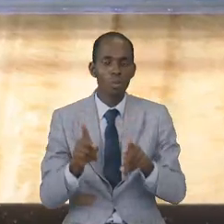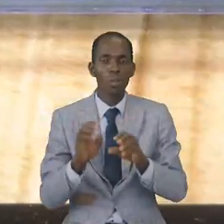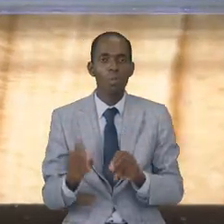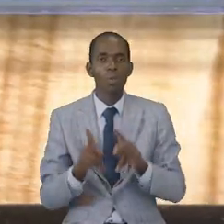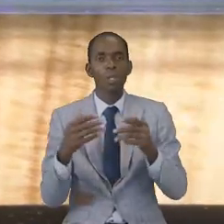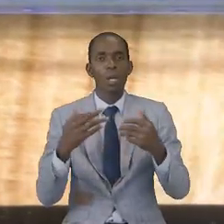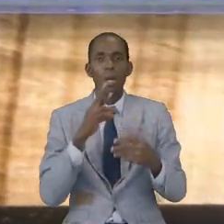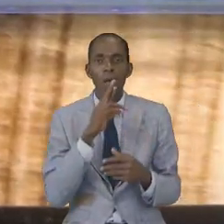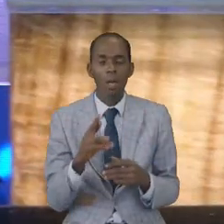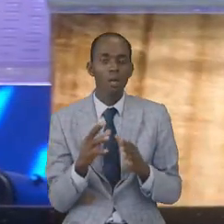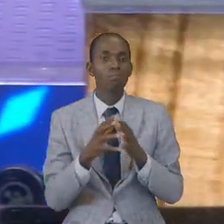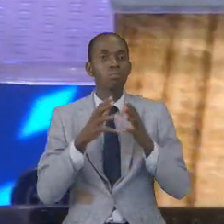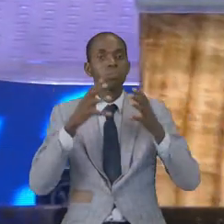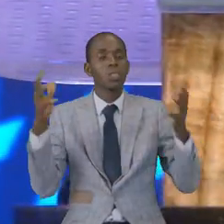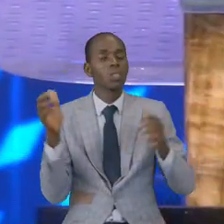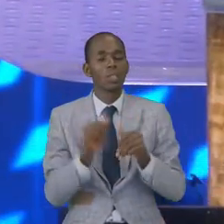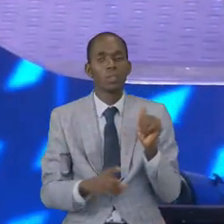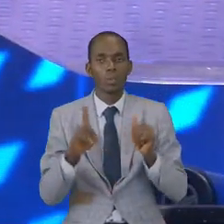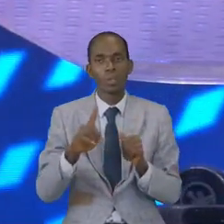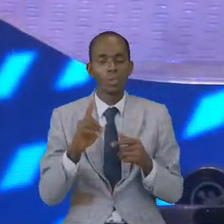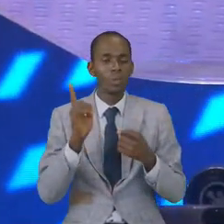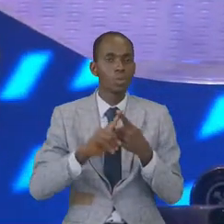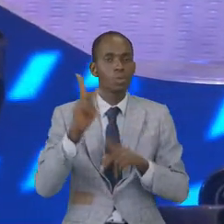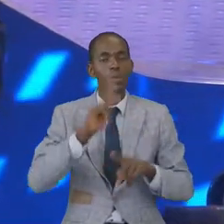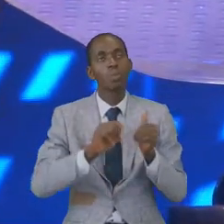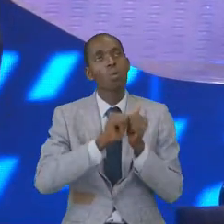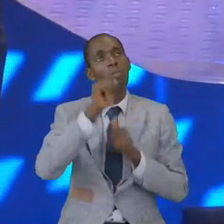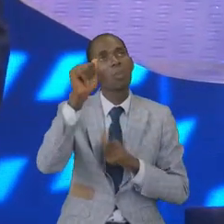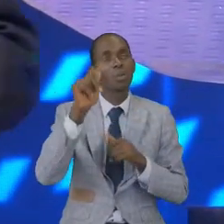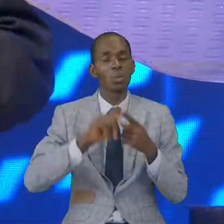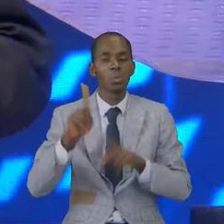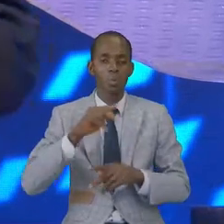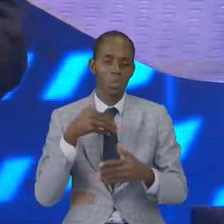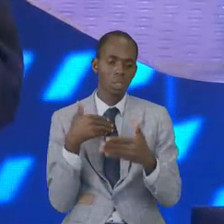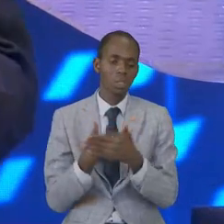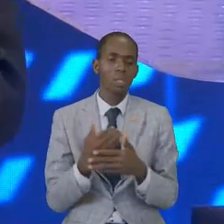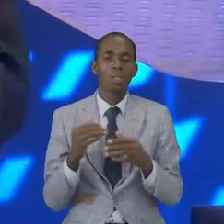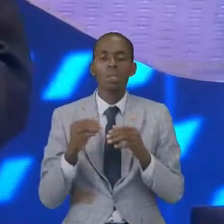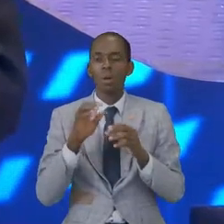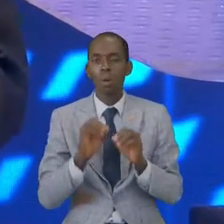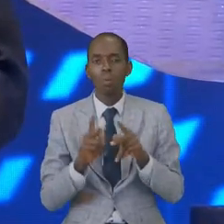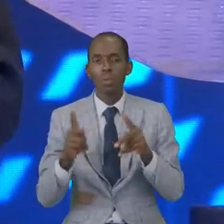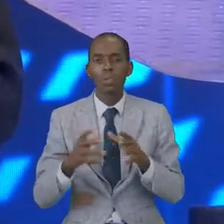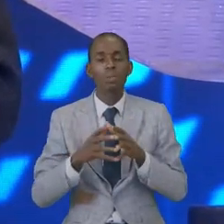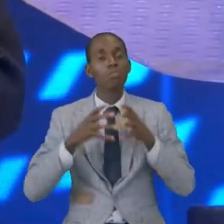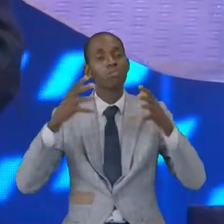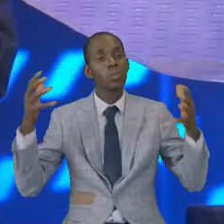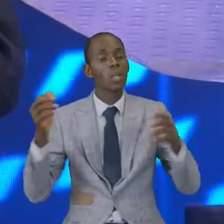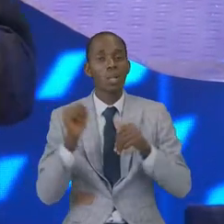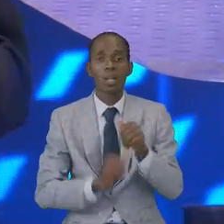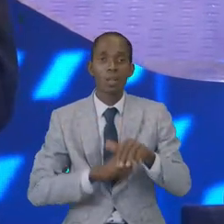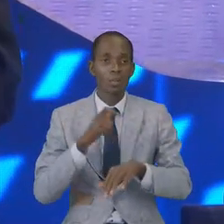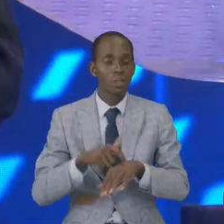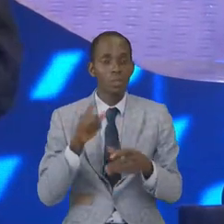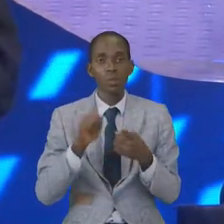opportunity abounds every day, to people near, to people who are far away. Opportunity abounds every time,